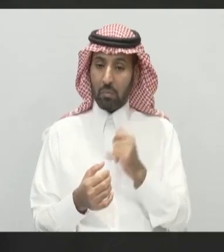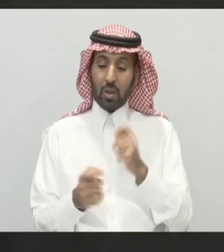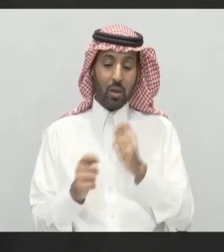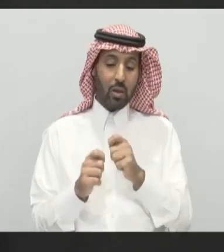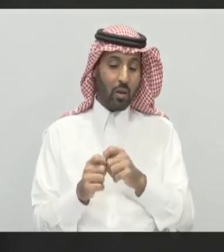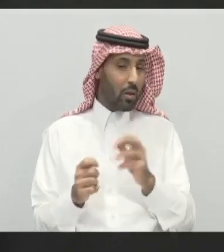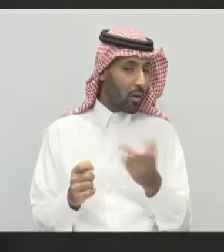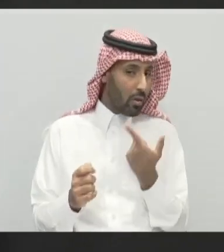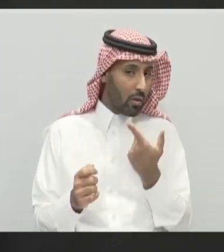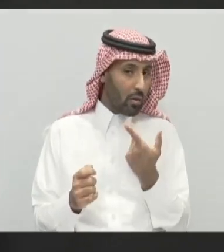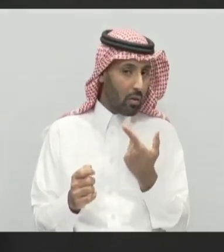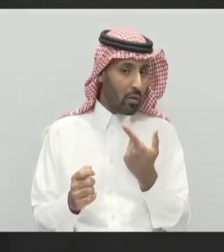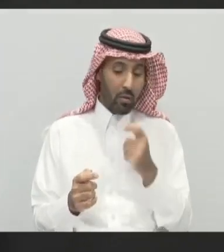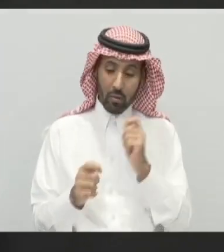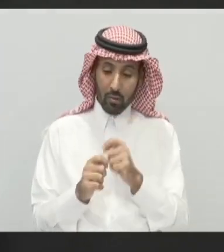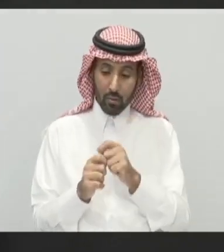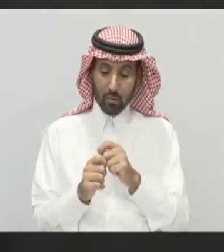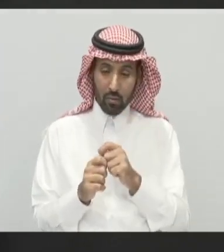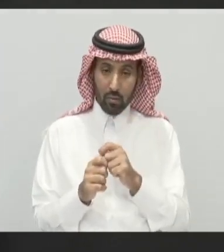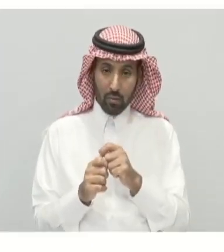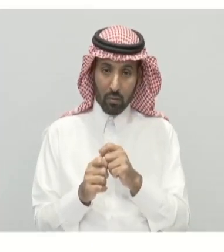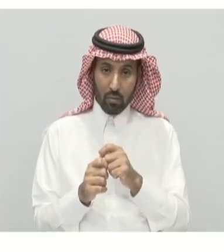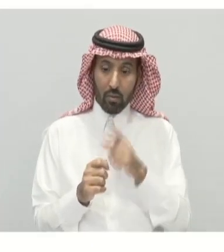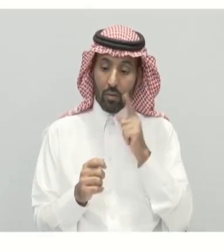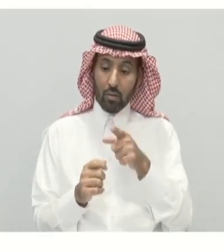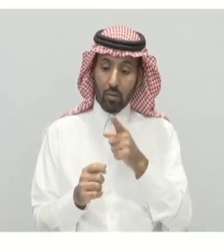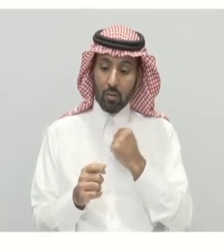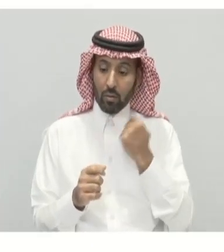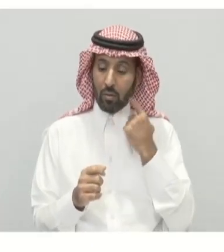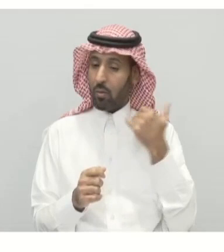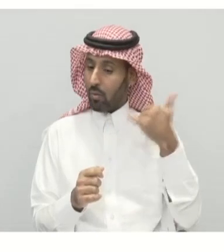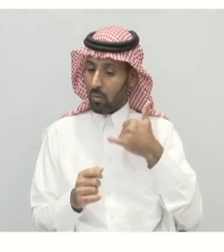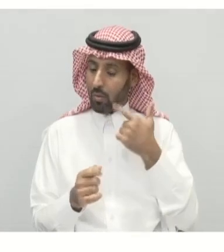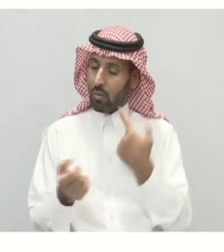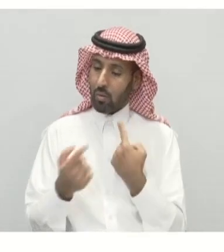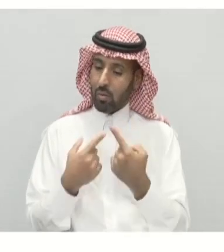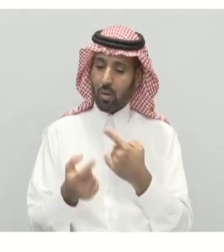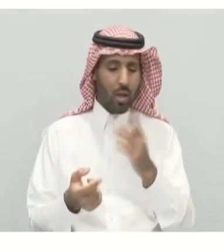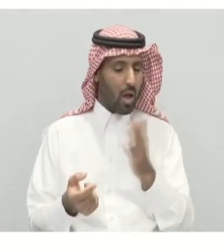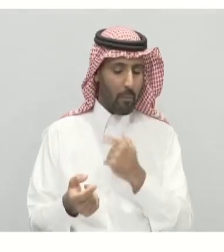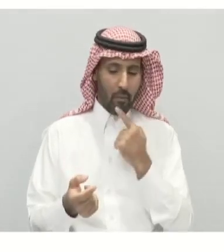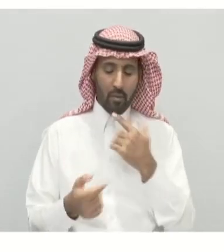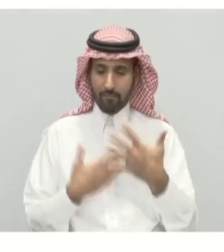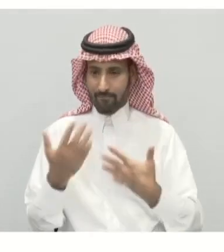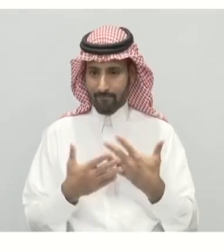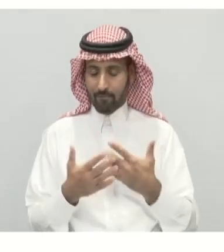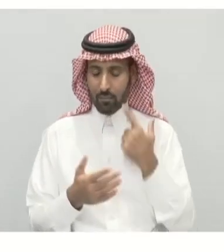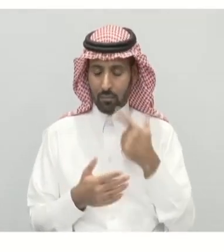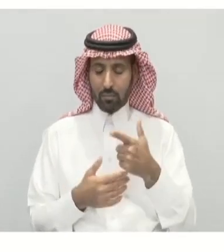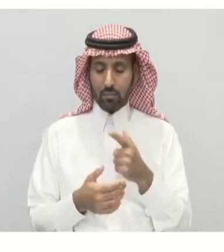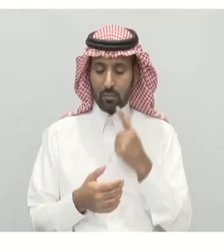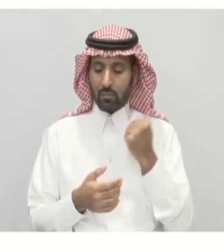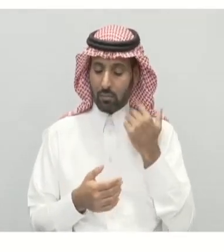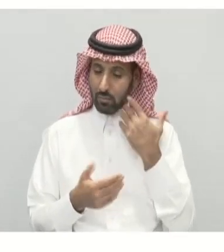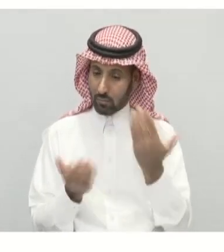advice. What was his advice? He wants Muhammad to talk to their classmates and explain that he needs